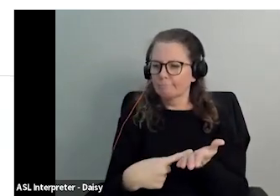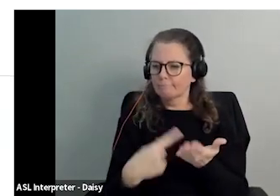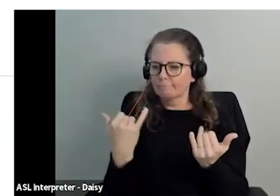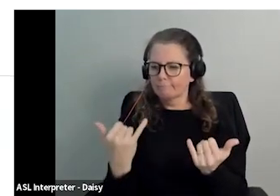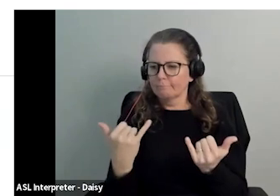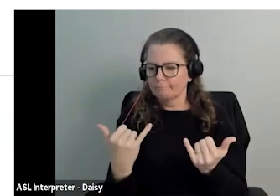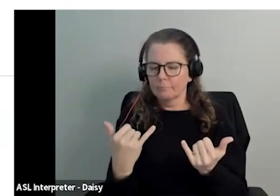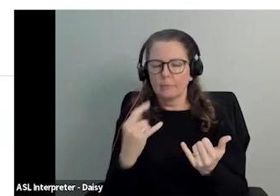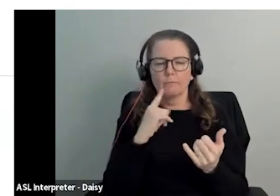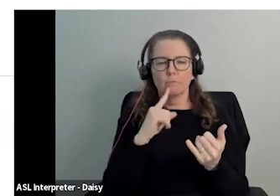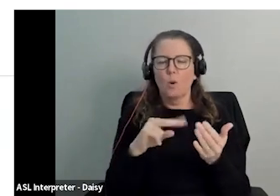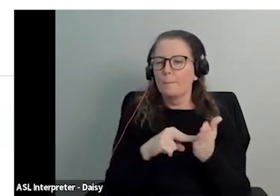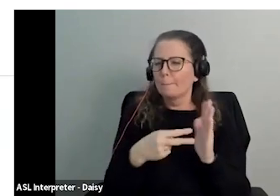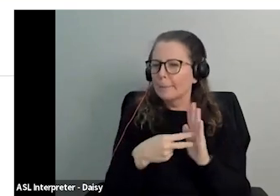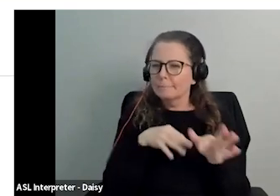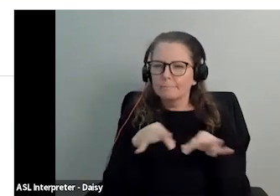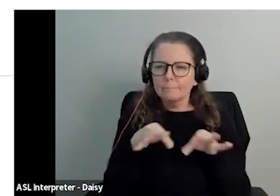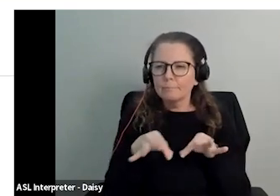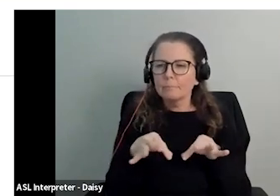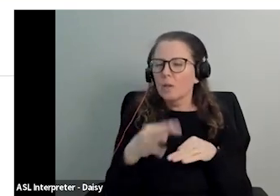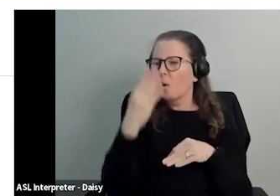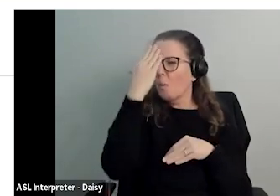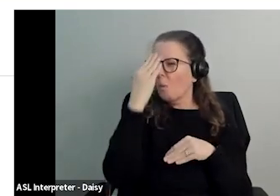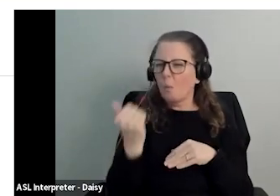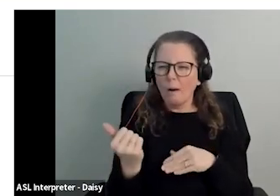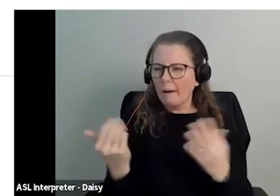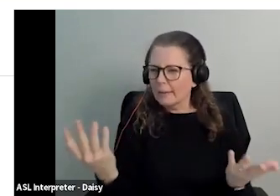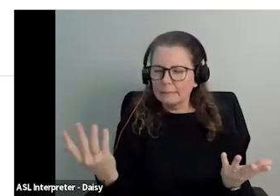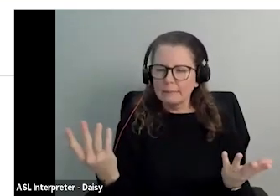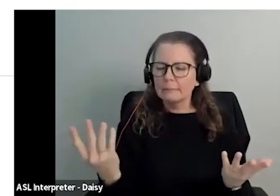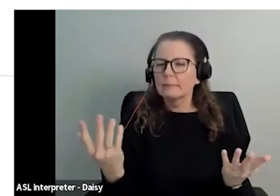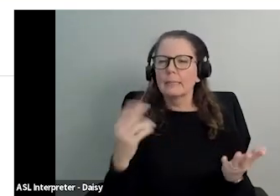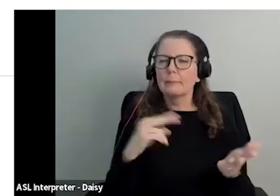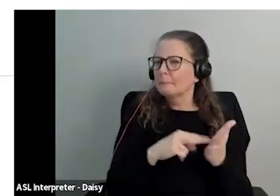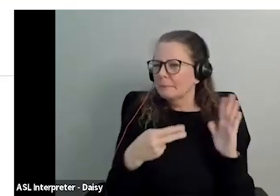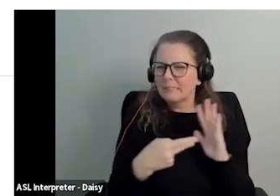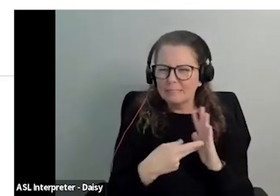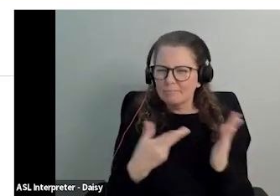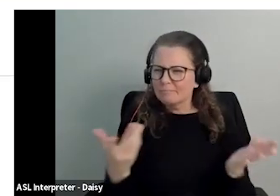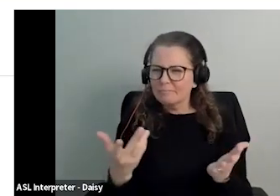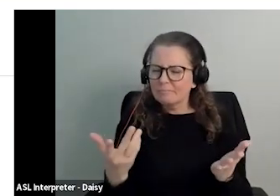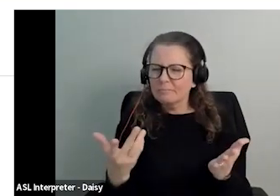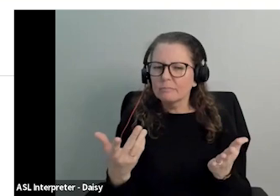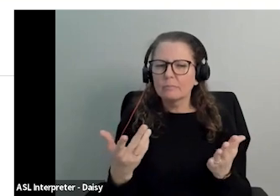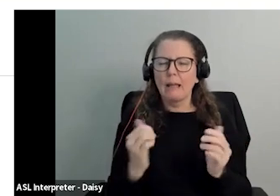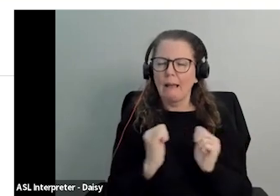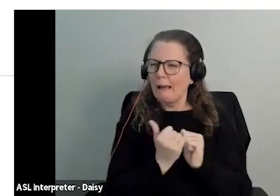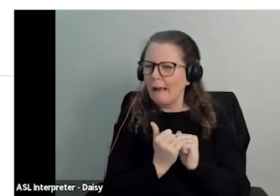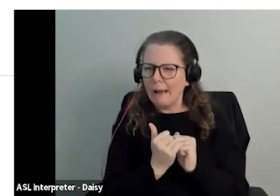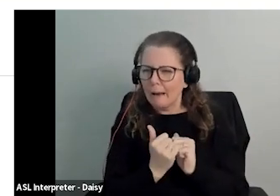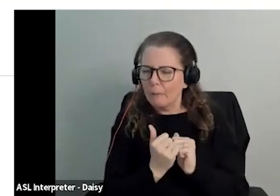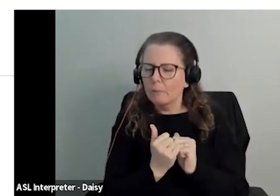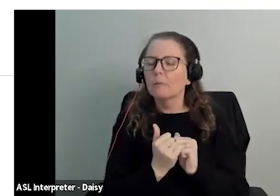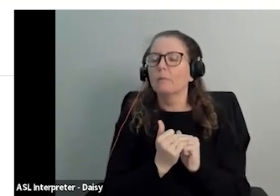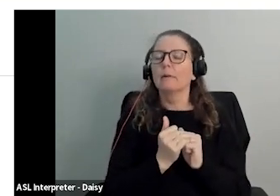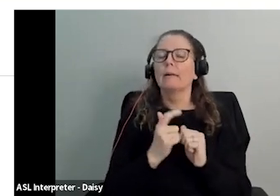of the definition, why is this important, what does this mean, and how can it be done? And then